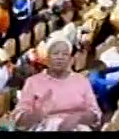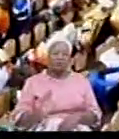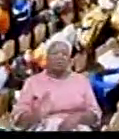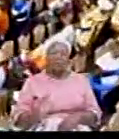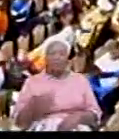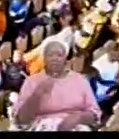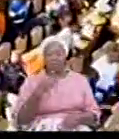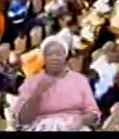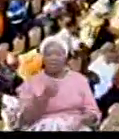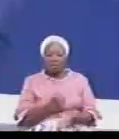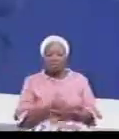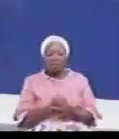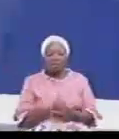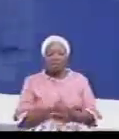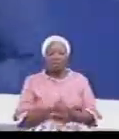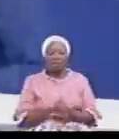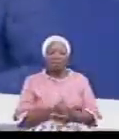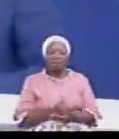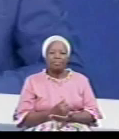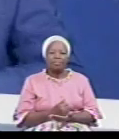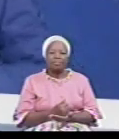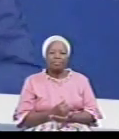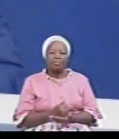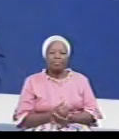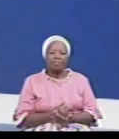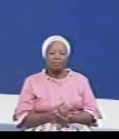shall bring forth judgment to the Gentiles.